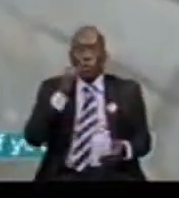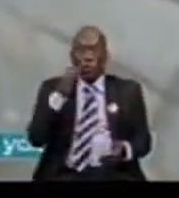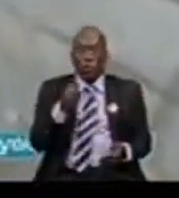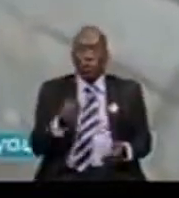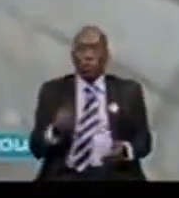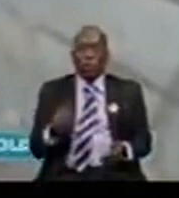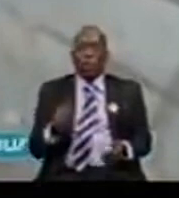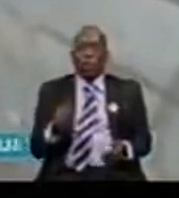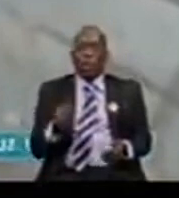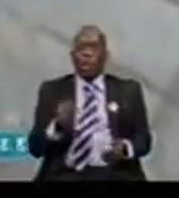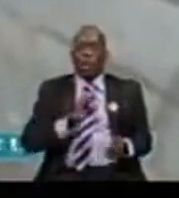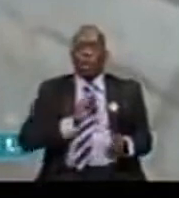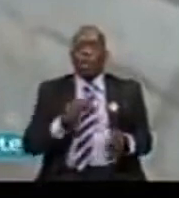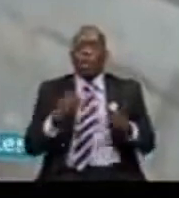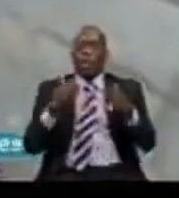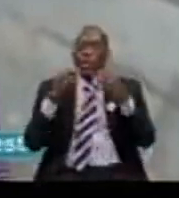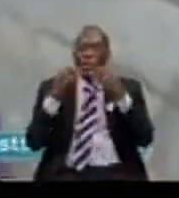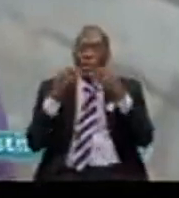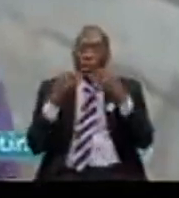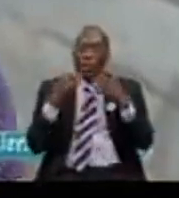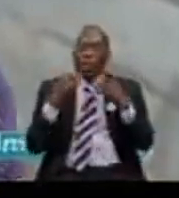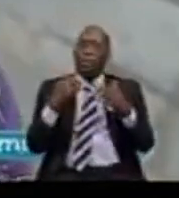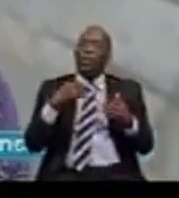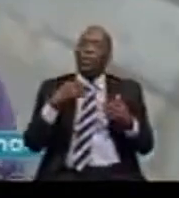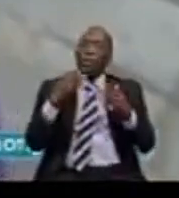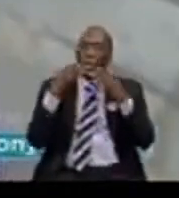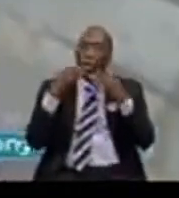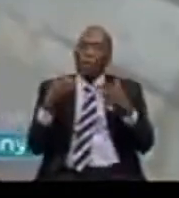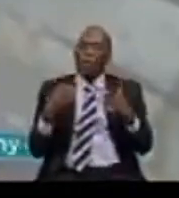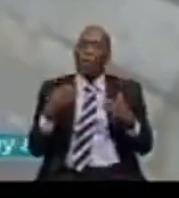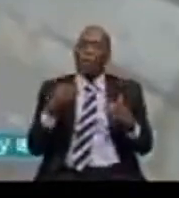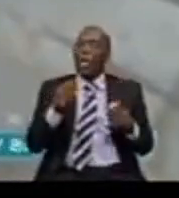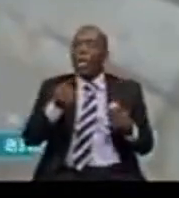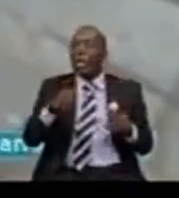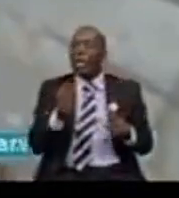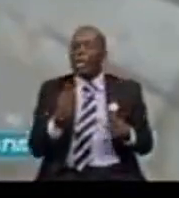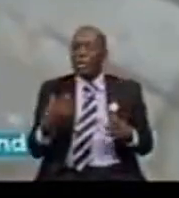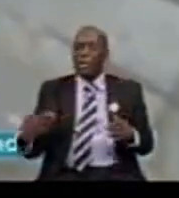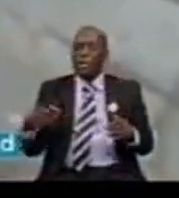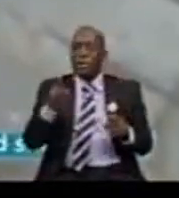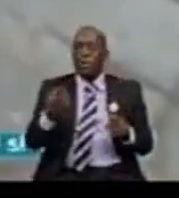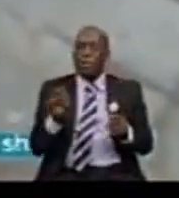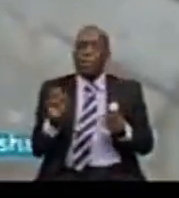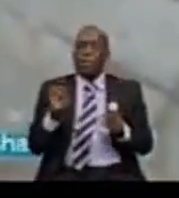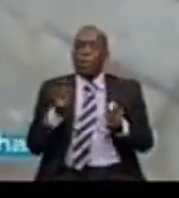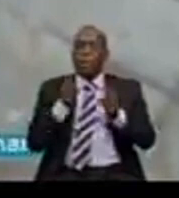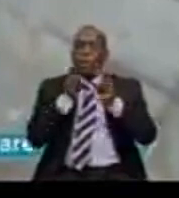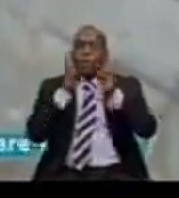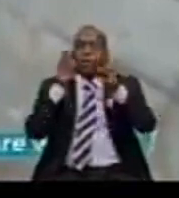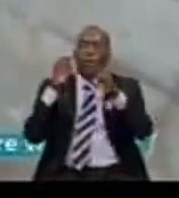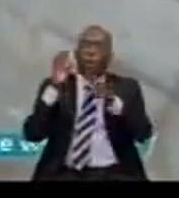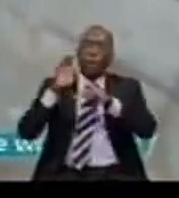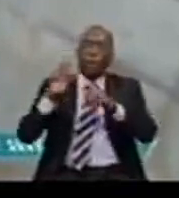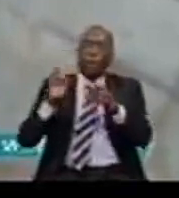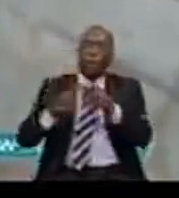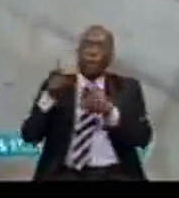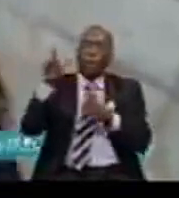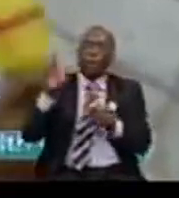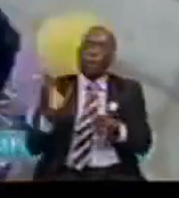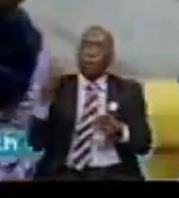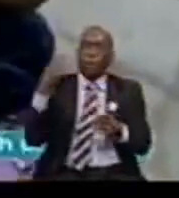you tonight that anything you are looking up to God for, God will do it in your life. Just trust in him. Praise the